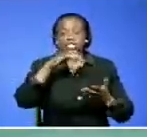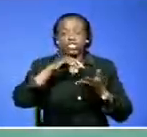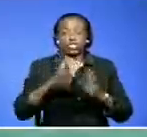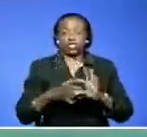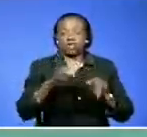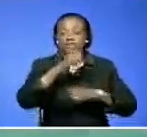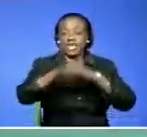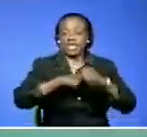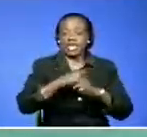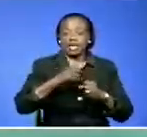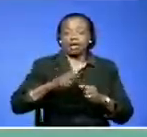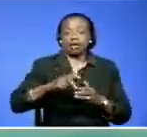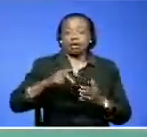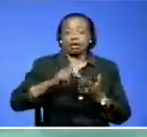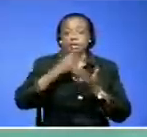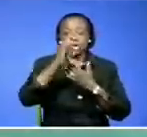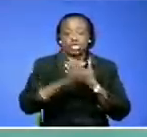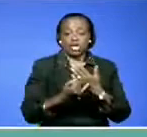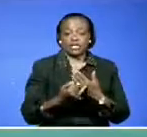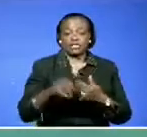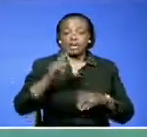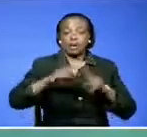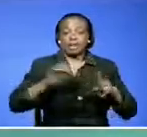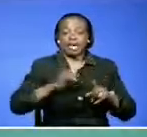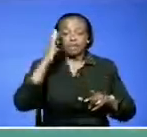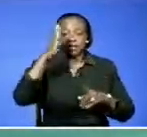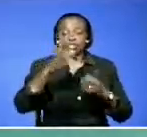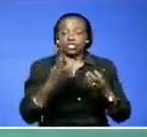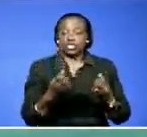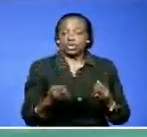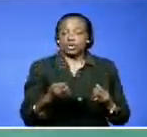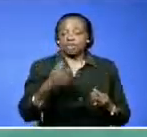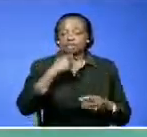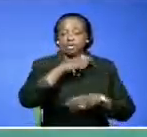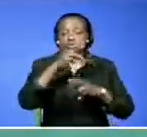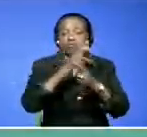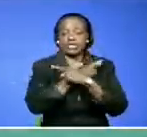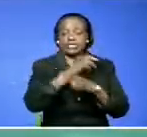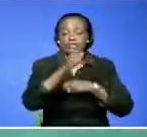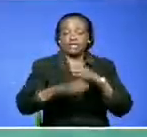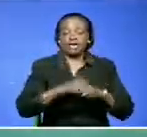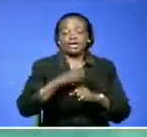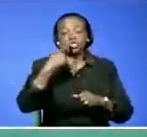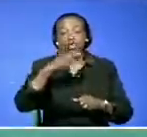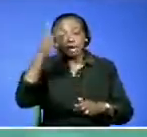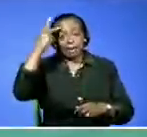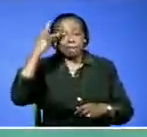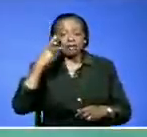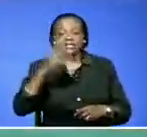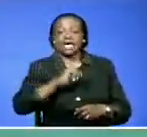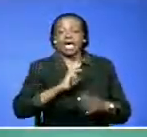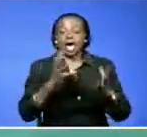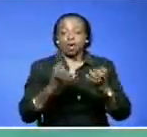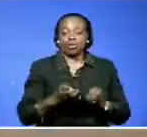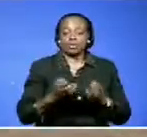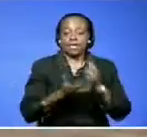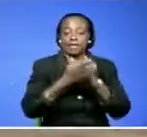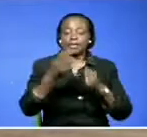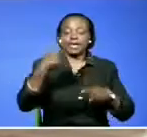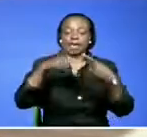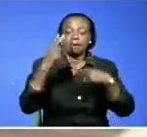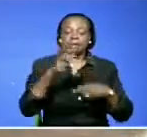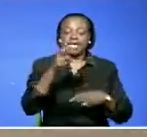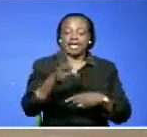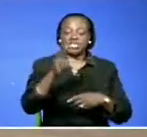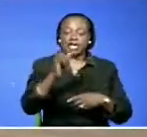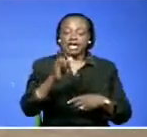the rest of the years I'm able to. I told my parents I wanted to help in awareness, and we came up with HIV/AIDS. The swim